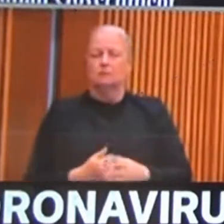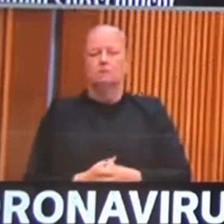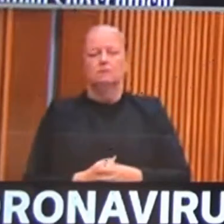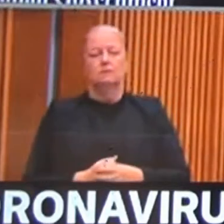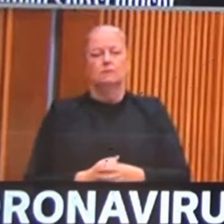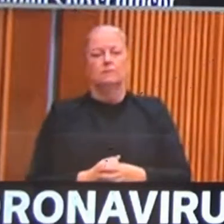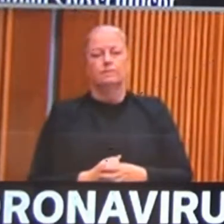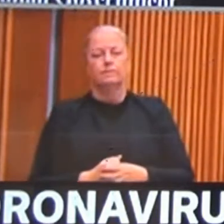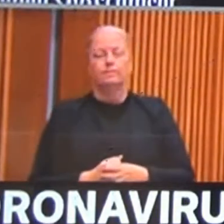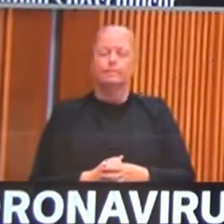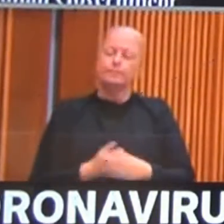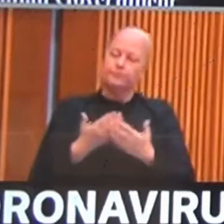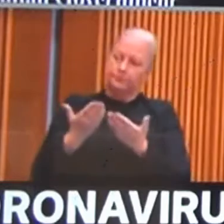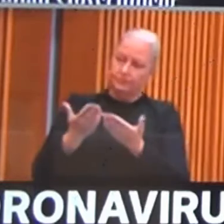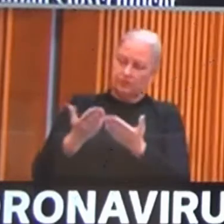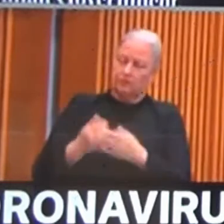entirely fair